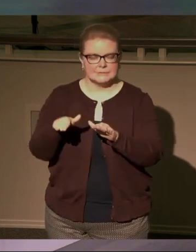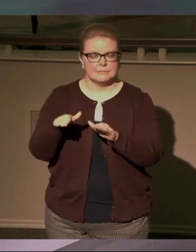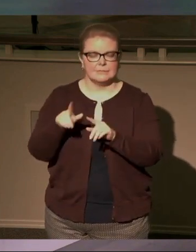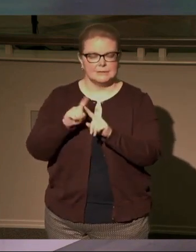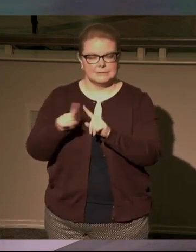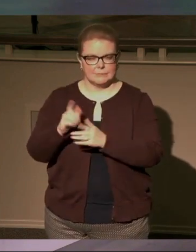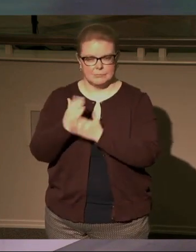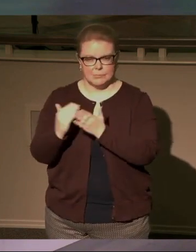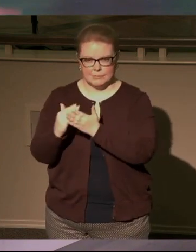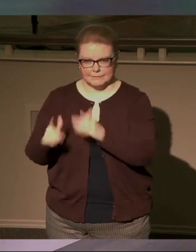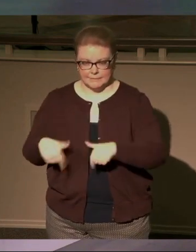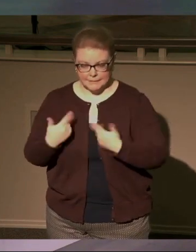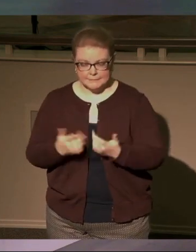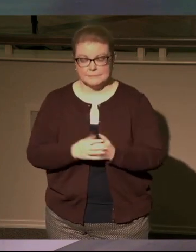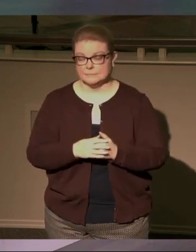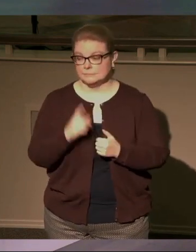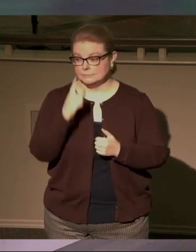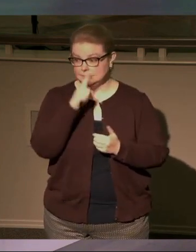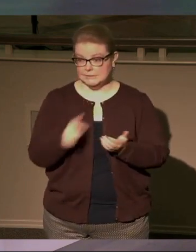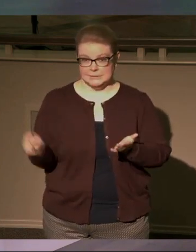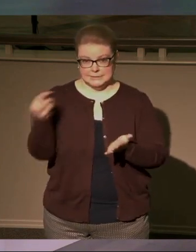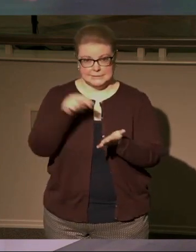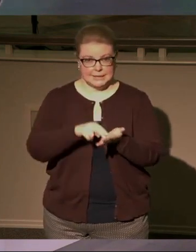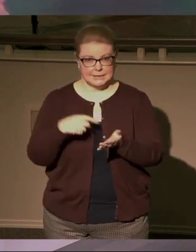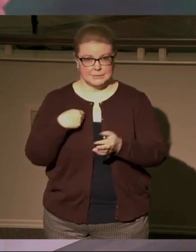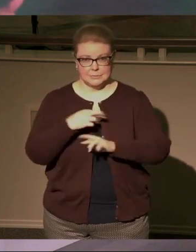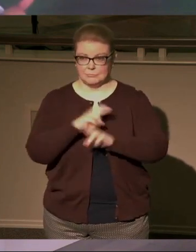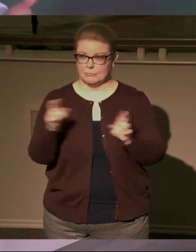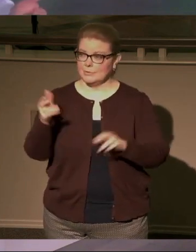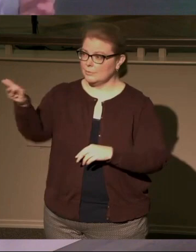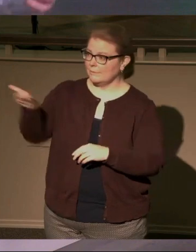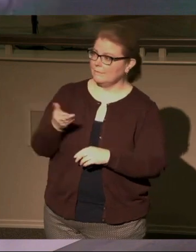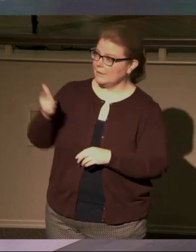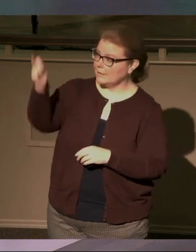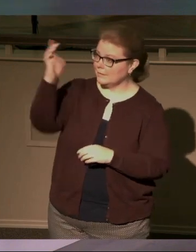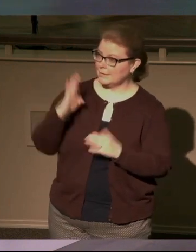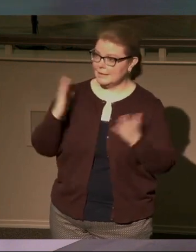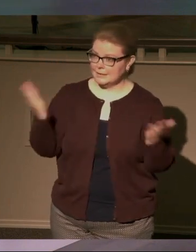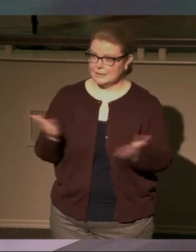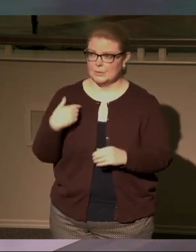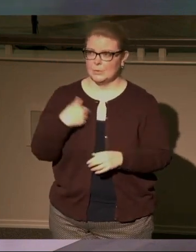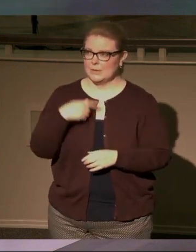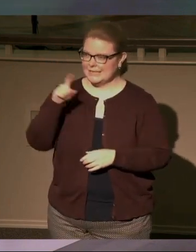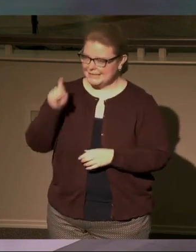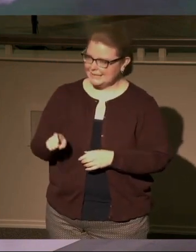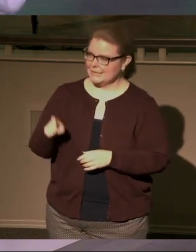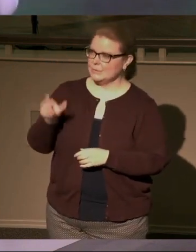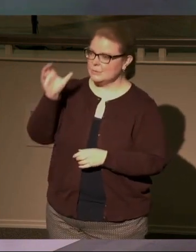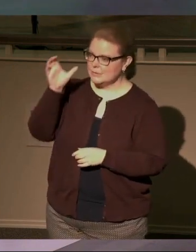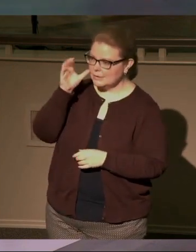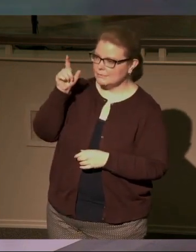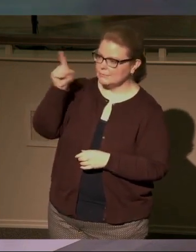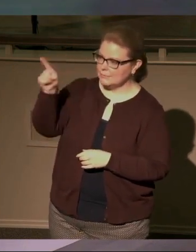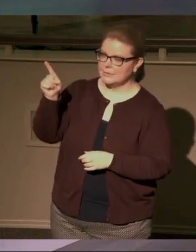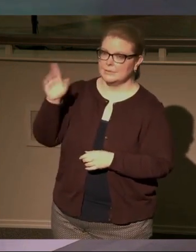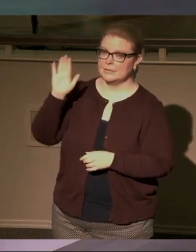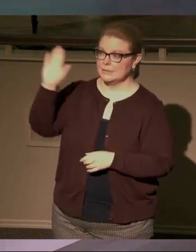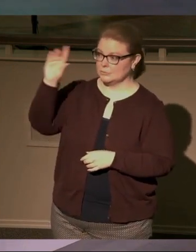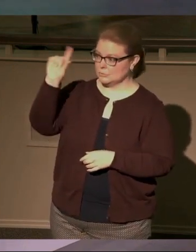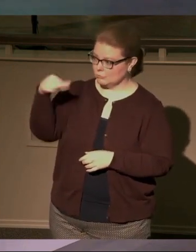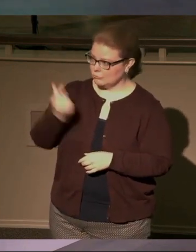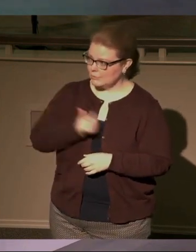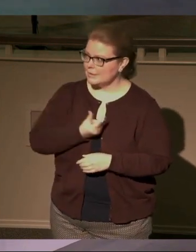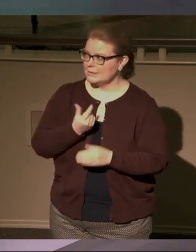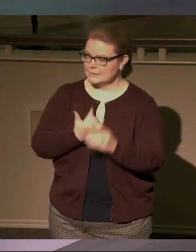life. So will you stand with me as we invite God's presence, because we need to hear from Him. We need His grace this